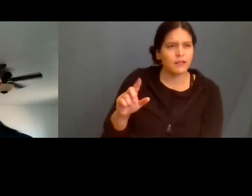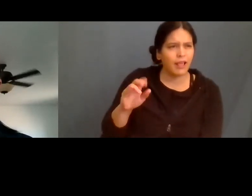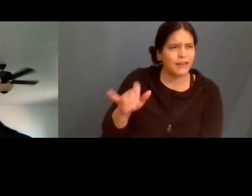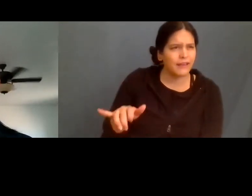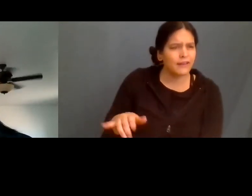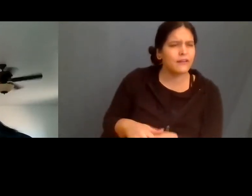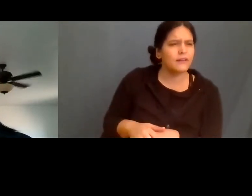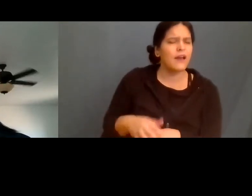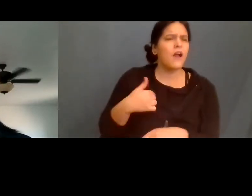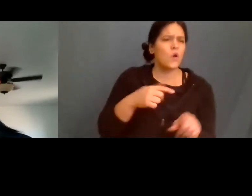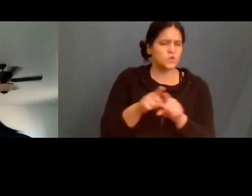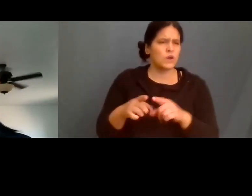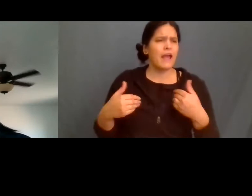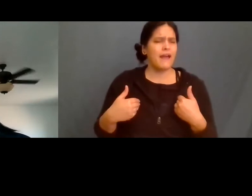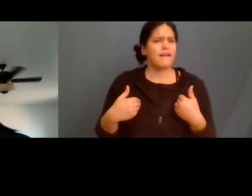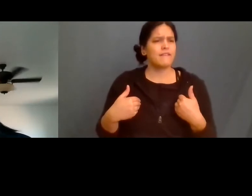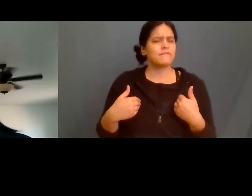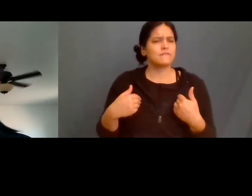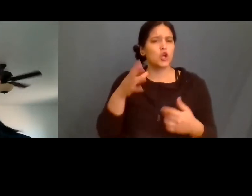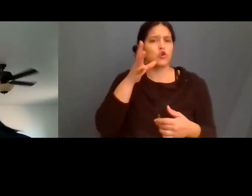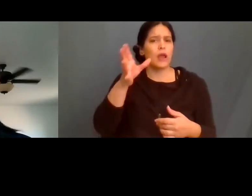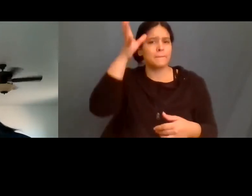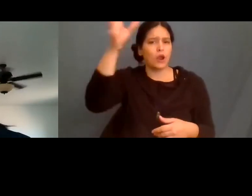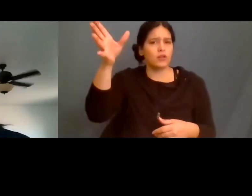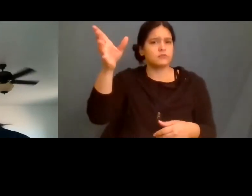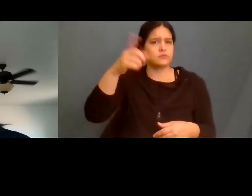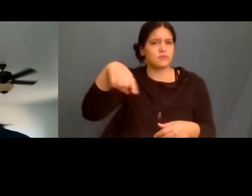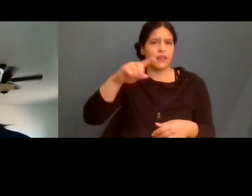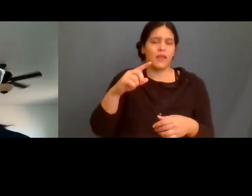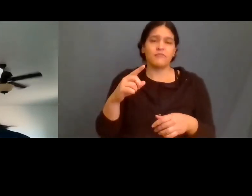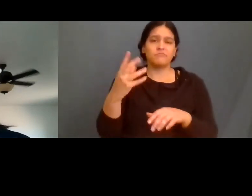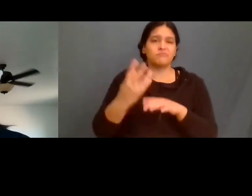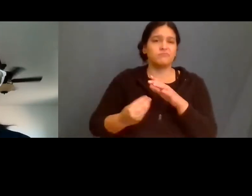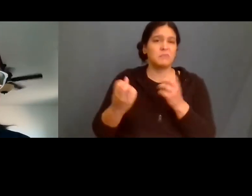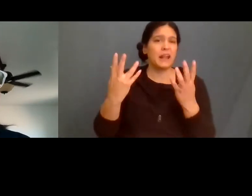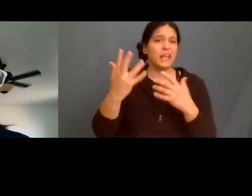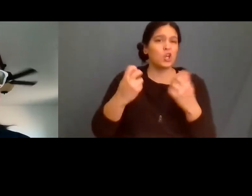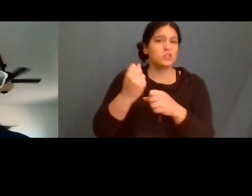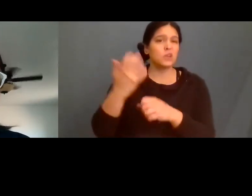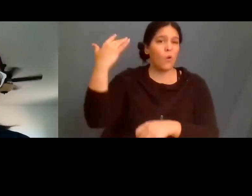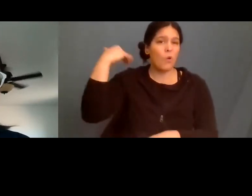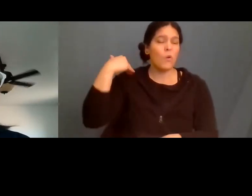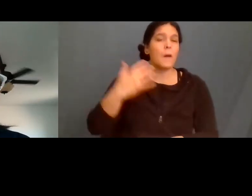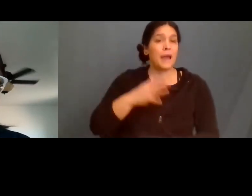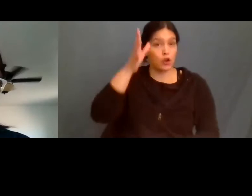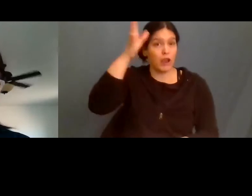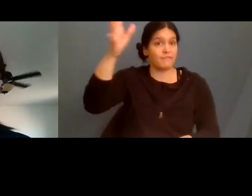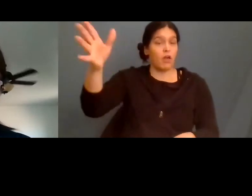grandparents. They've been gone for many years. My grandfather was the late John Rockridge. He's